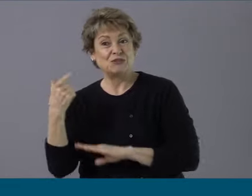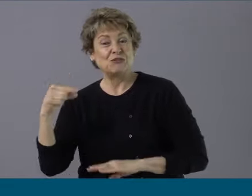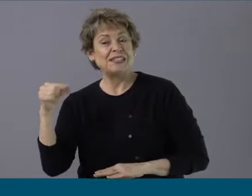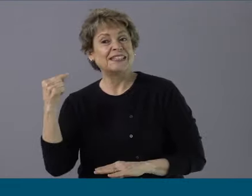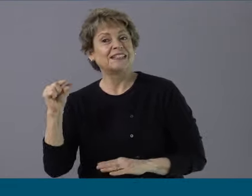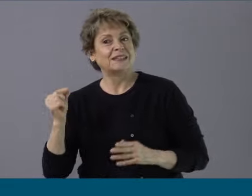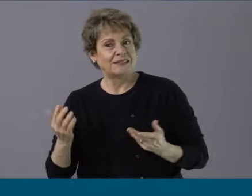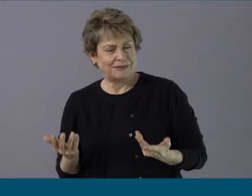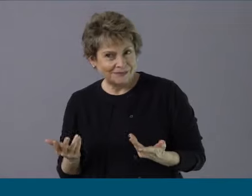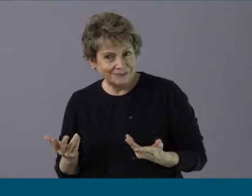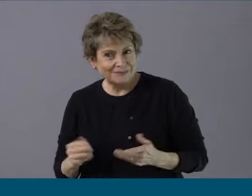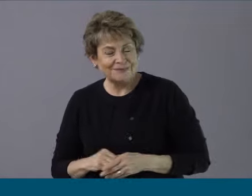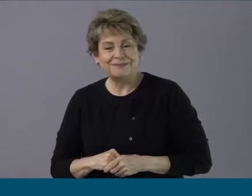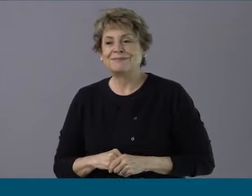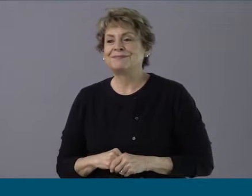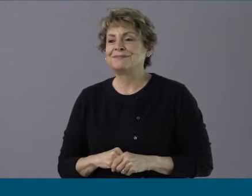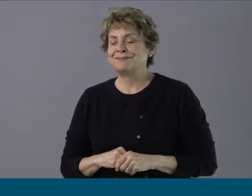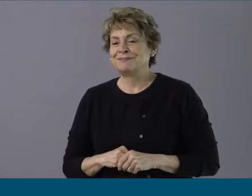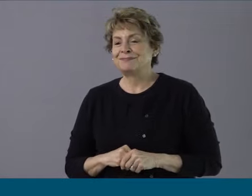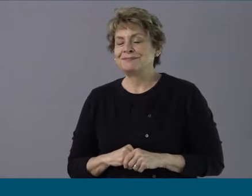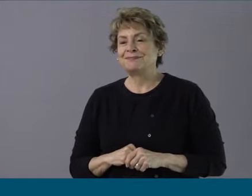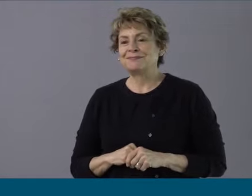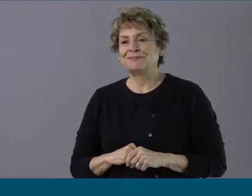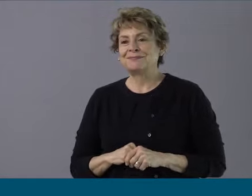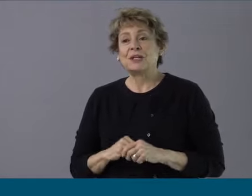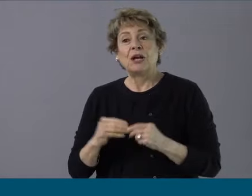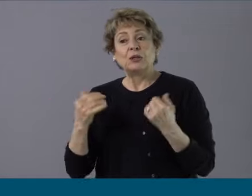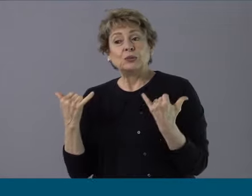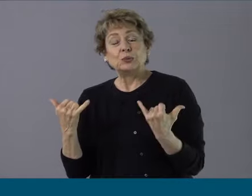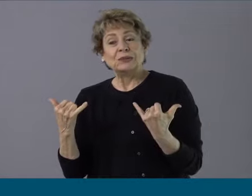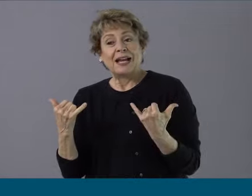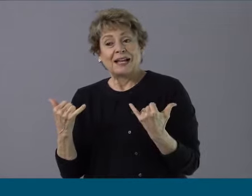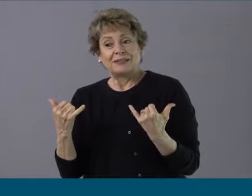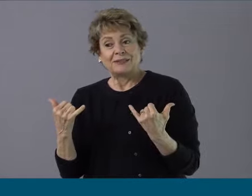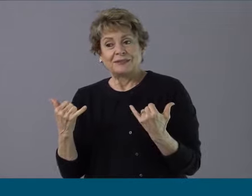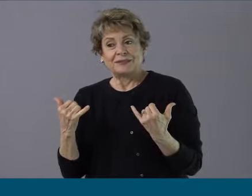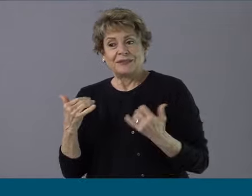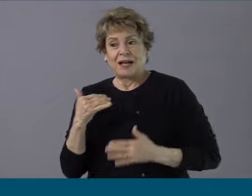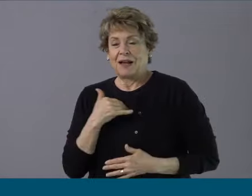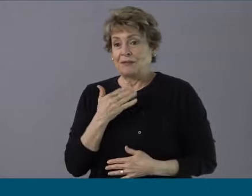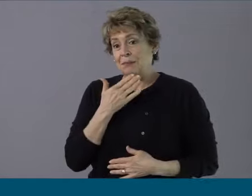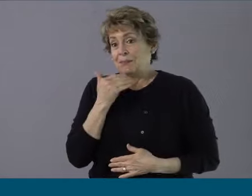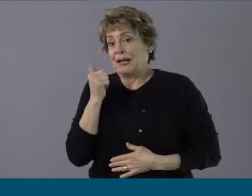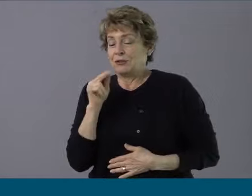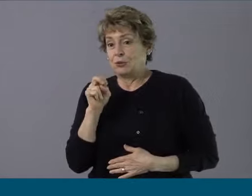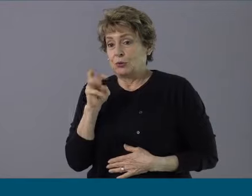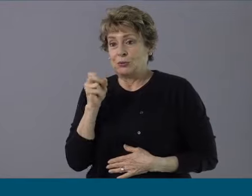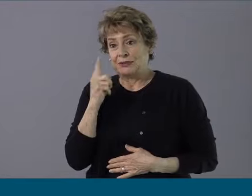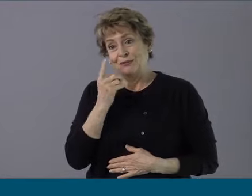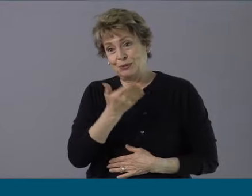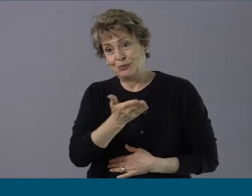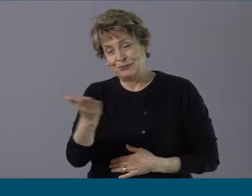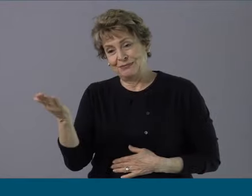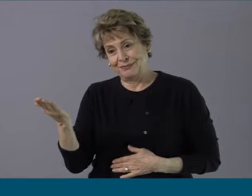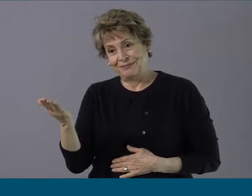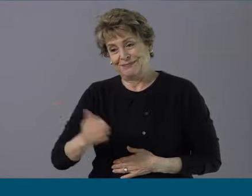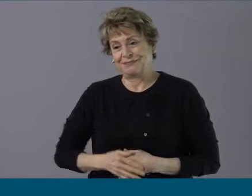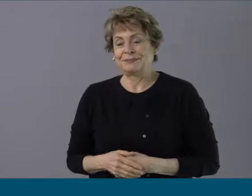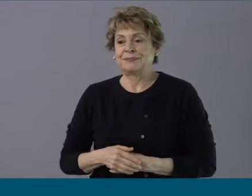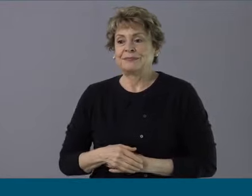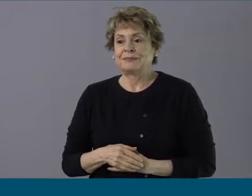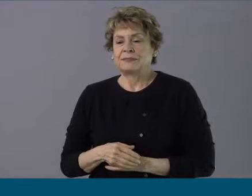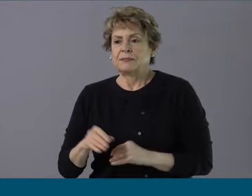So today I have better news, but I also want to say, so that people understand the truth around what's in